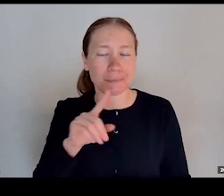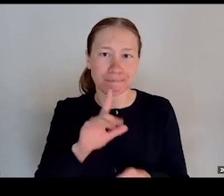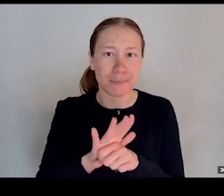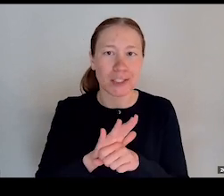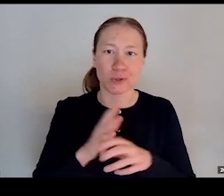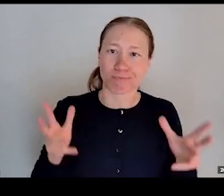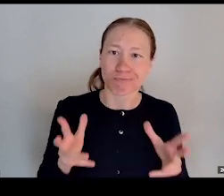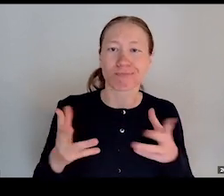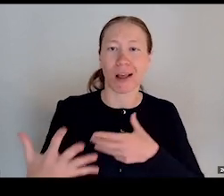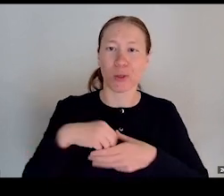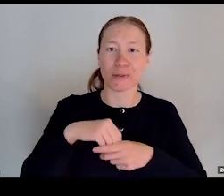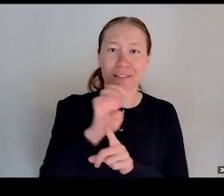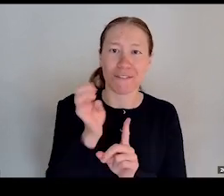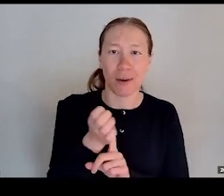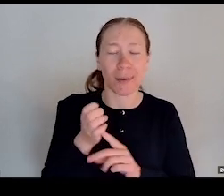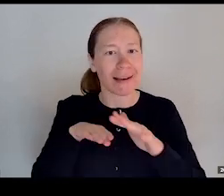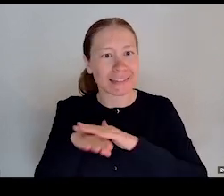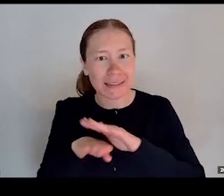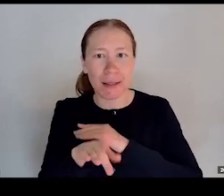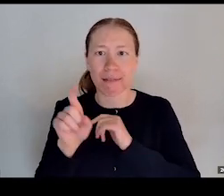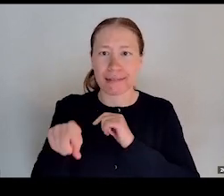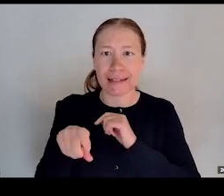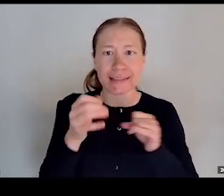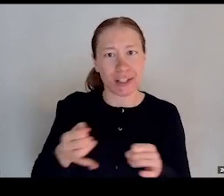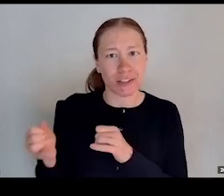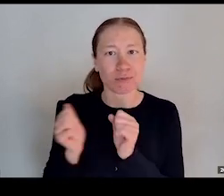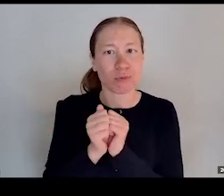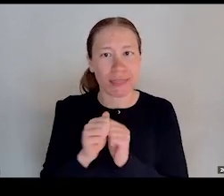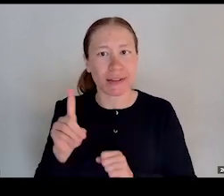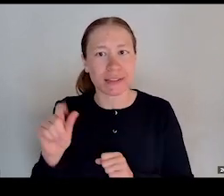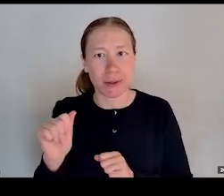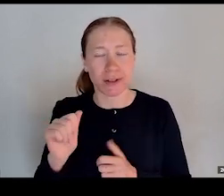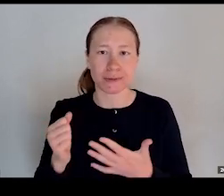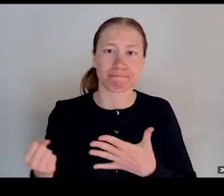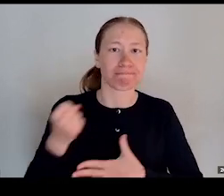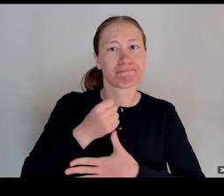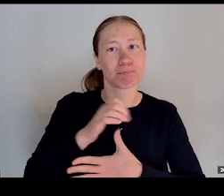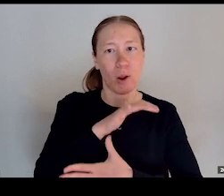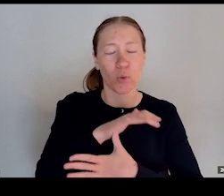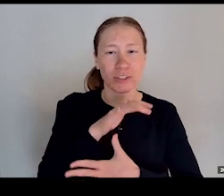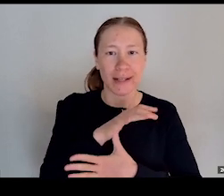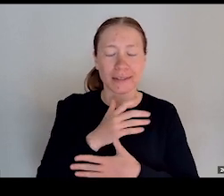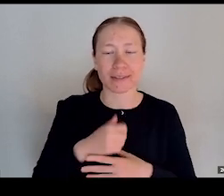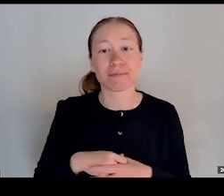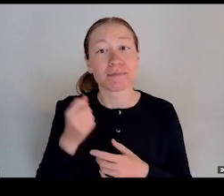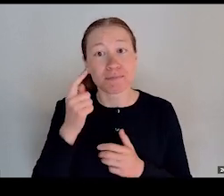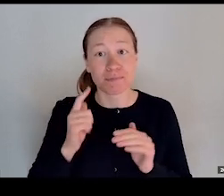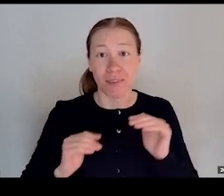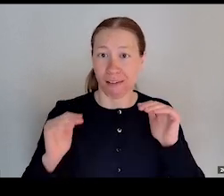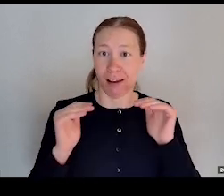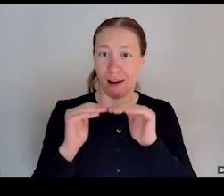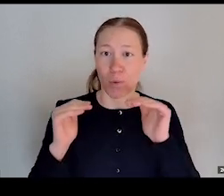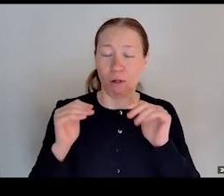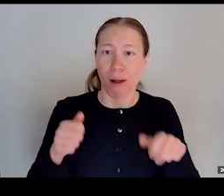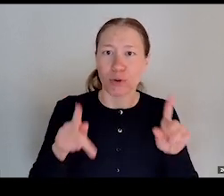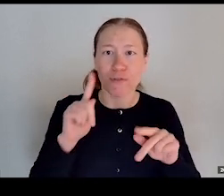inclusive environment where accessibility and the needs of individuals with disabilities are prioritized, ensuring equitable opportunities